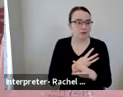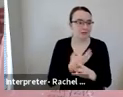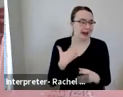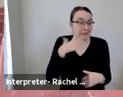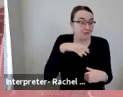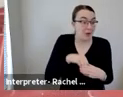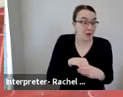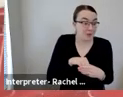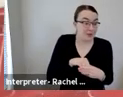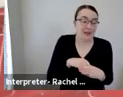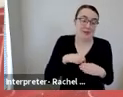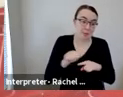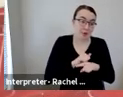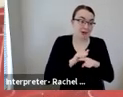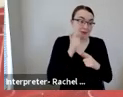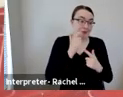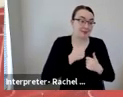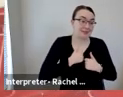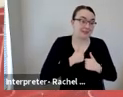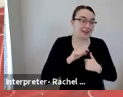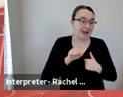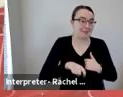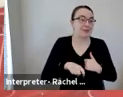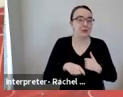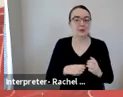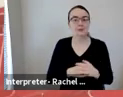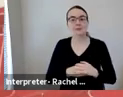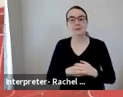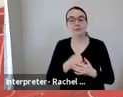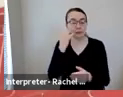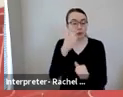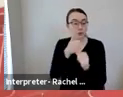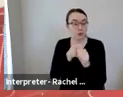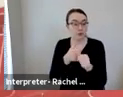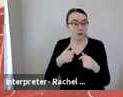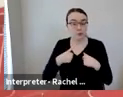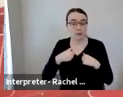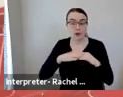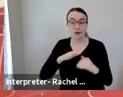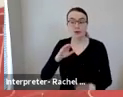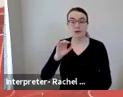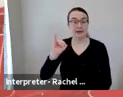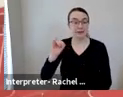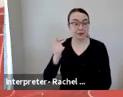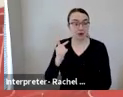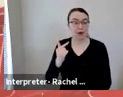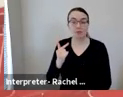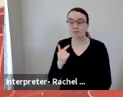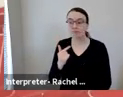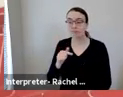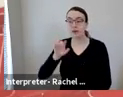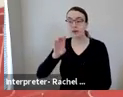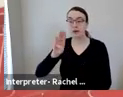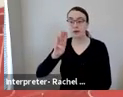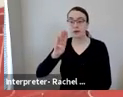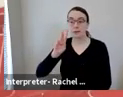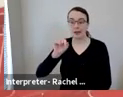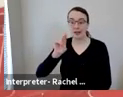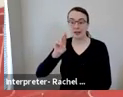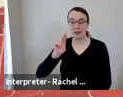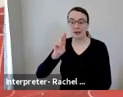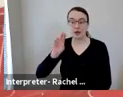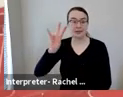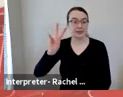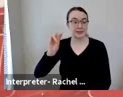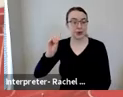right? So if you follow me on Instagram, it's Blaster701. And I was super